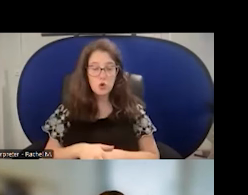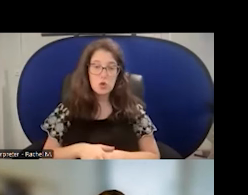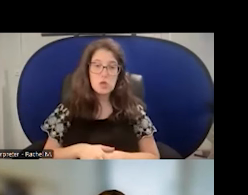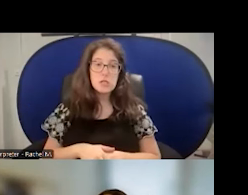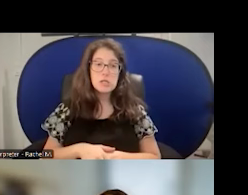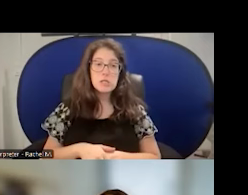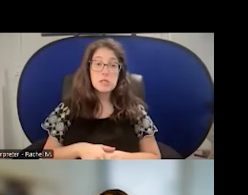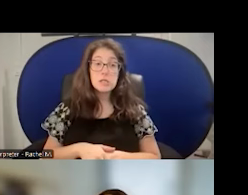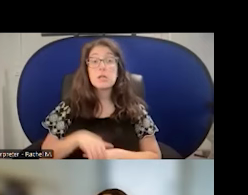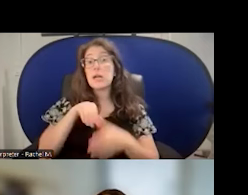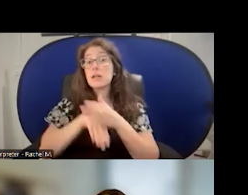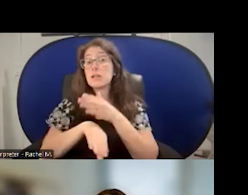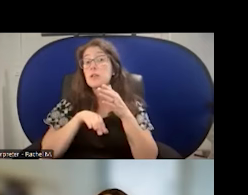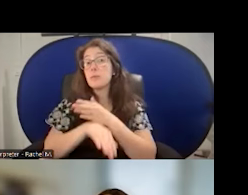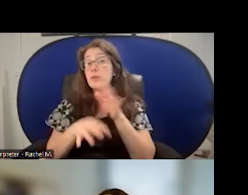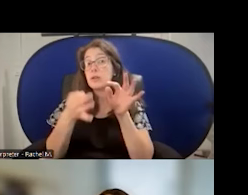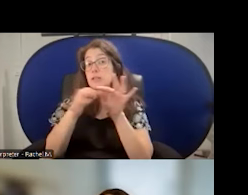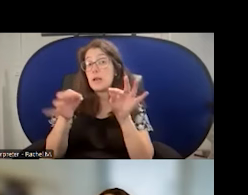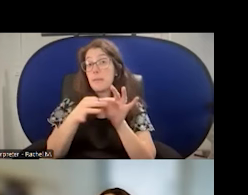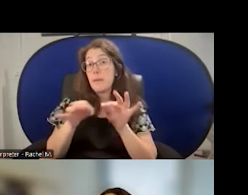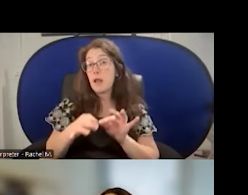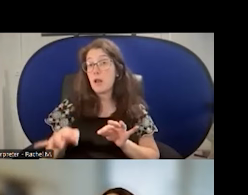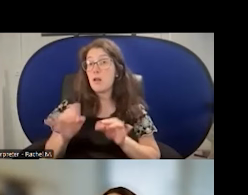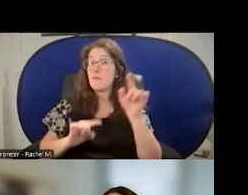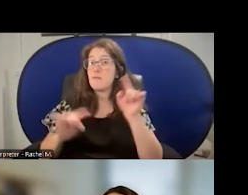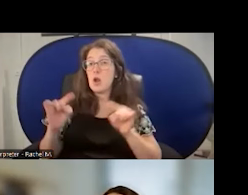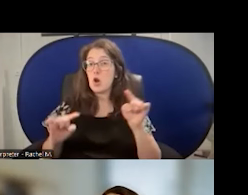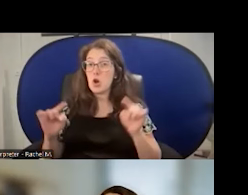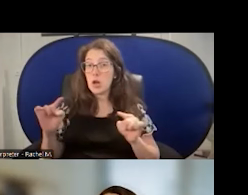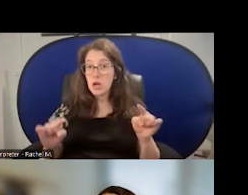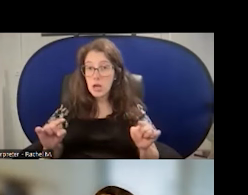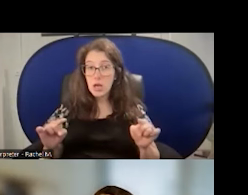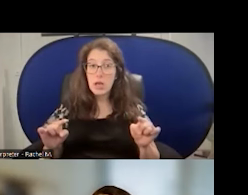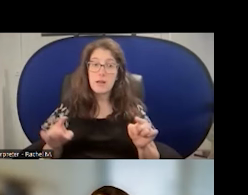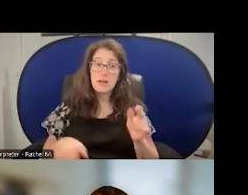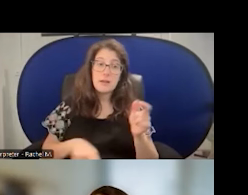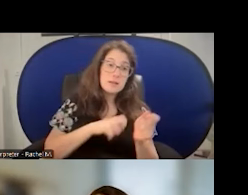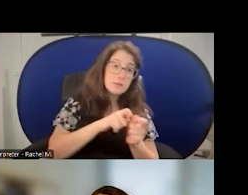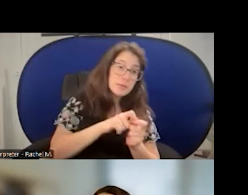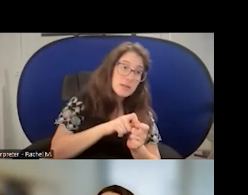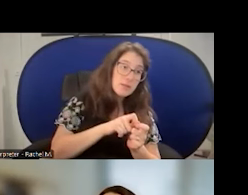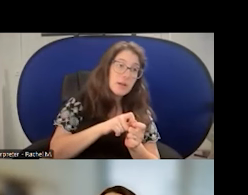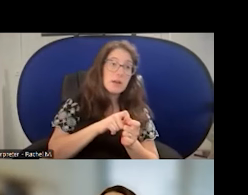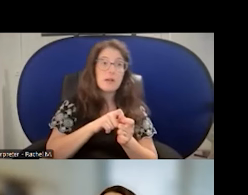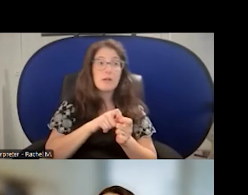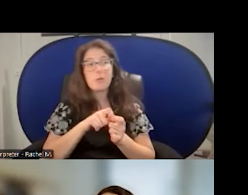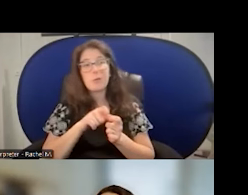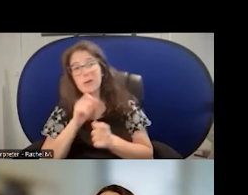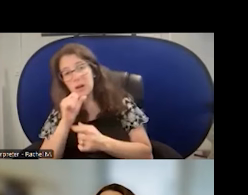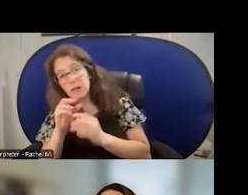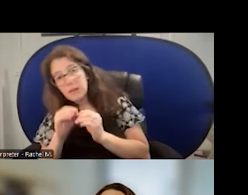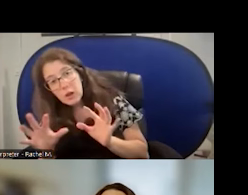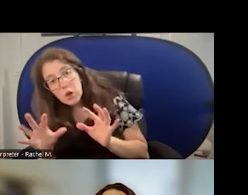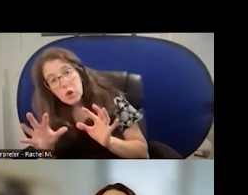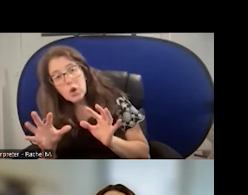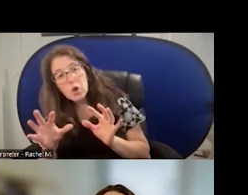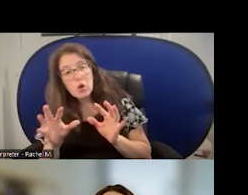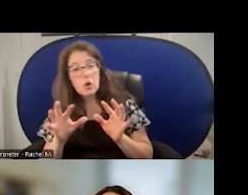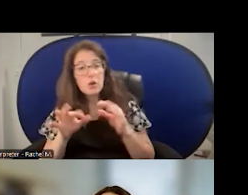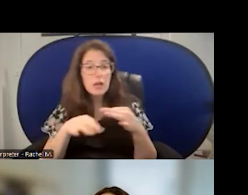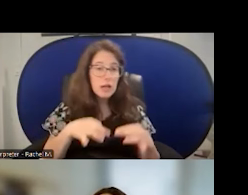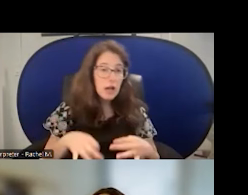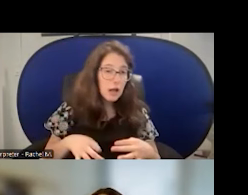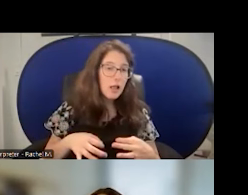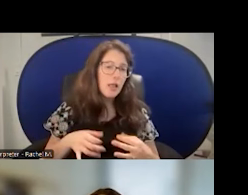those accessibility statements vary in terms of how specific or helpful they are, but that can give you a first